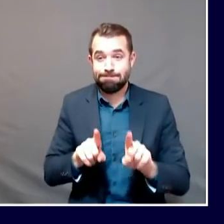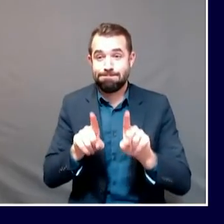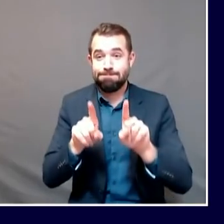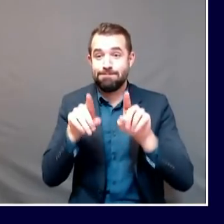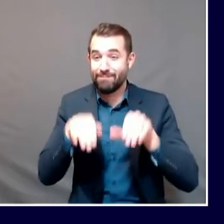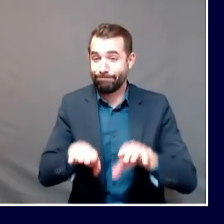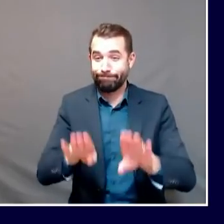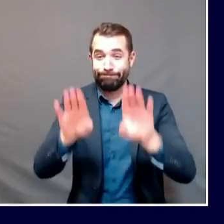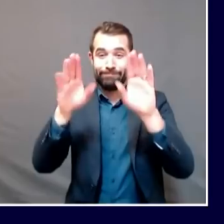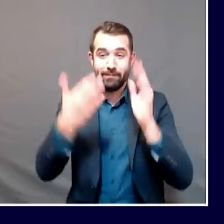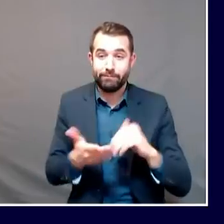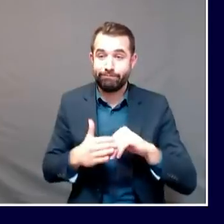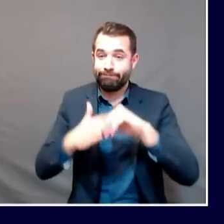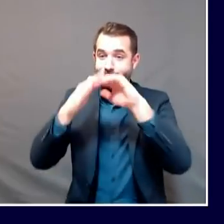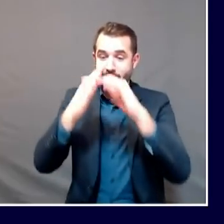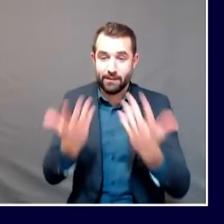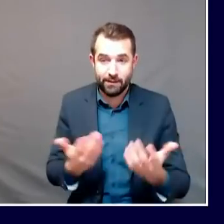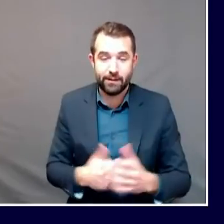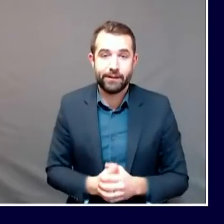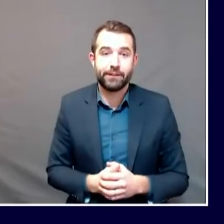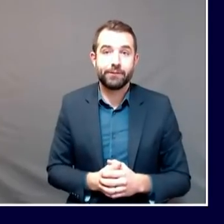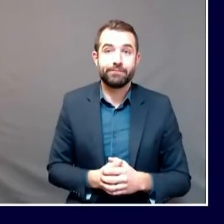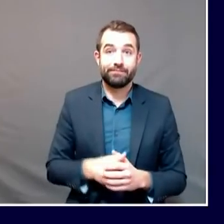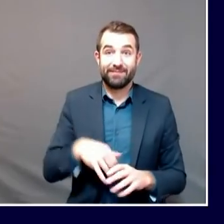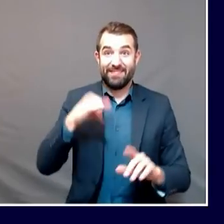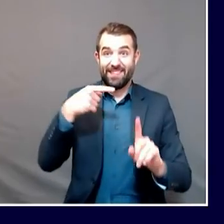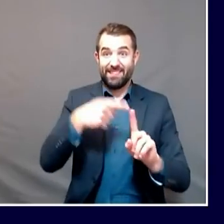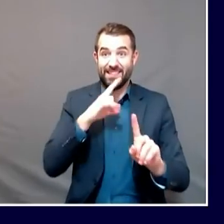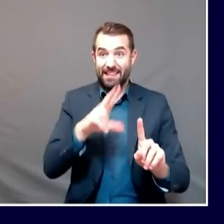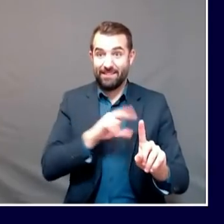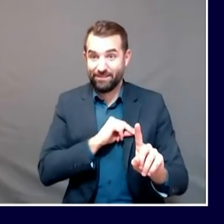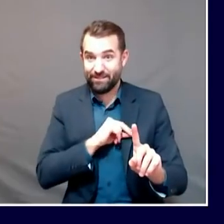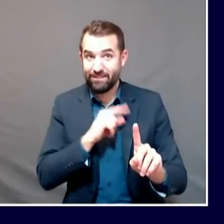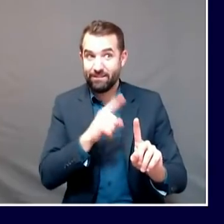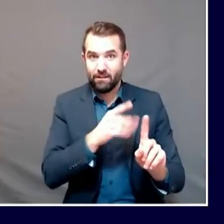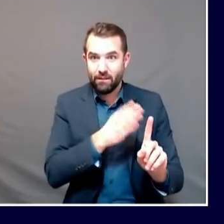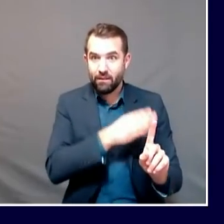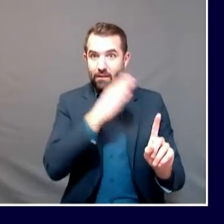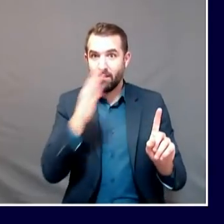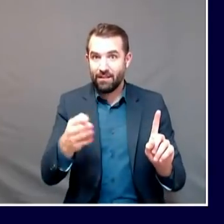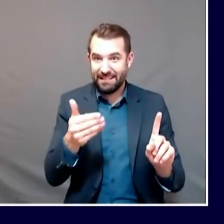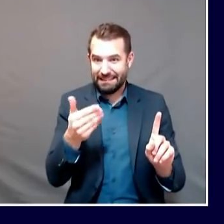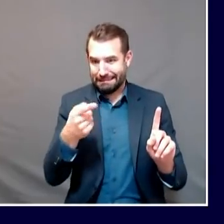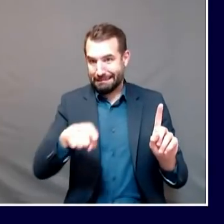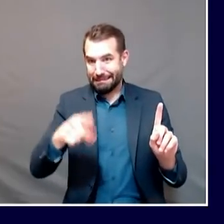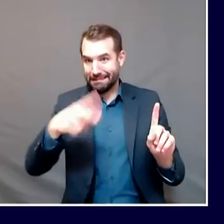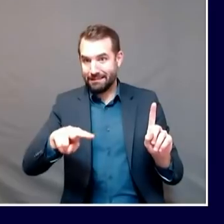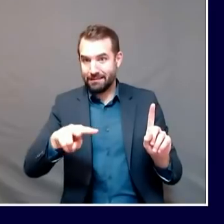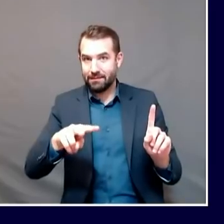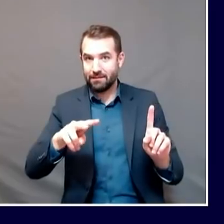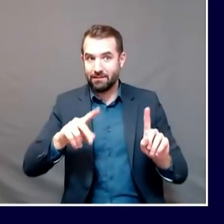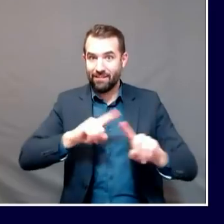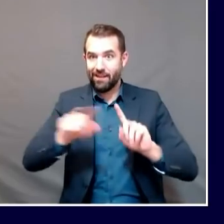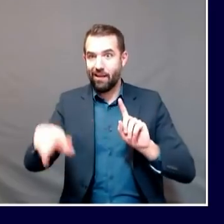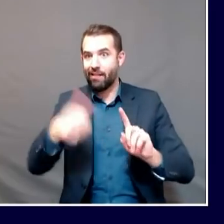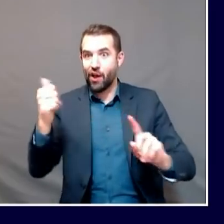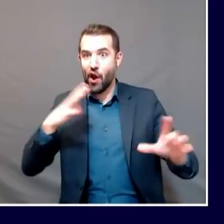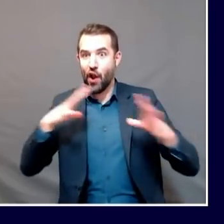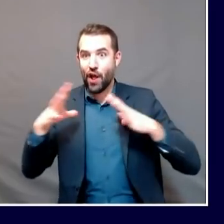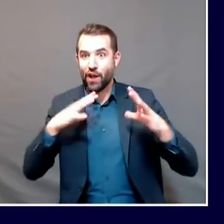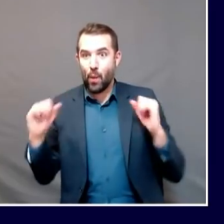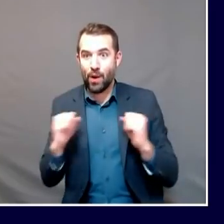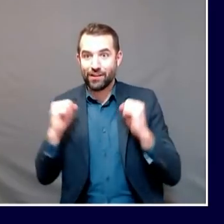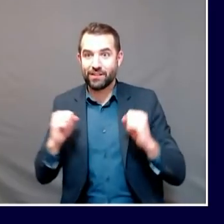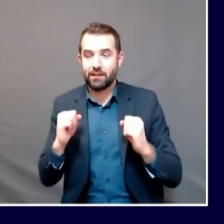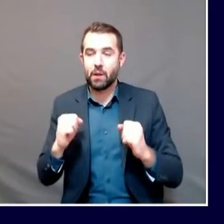It does not augur well for the holidays that are coming up next week and the weeks thereafter. The reason is that,